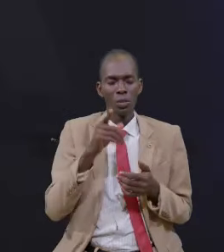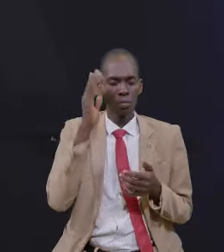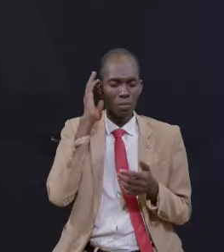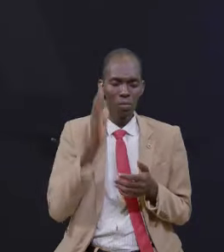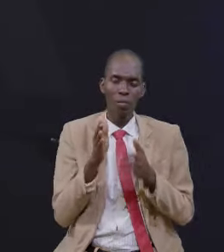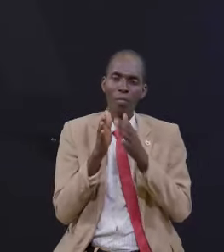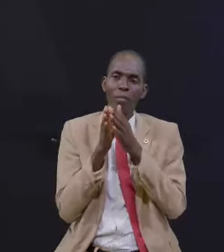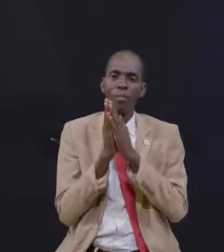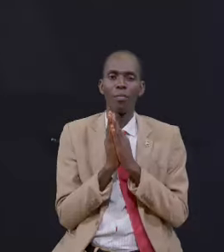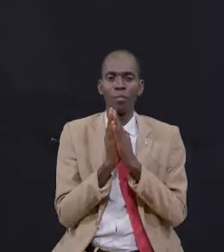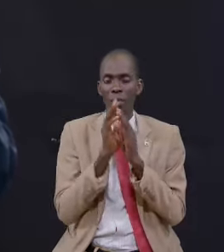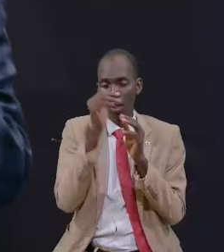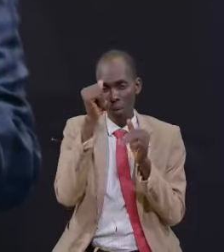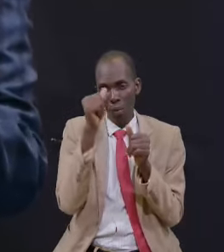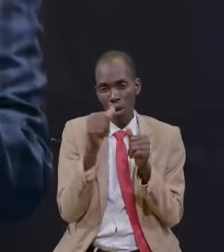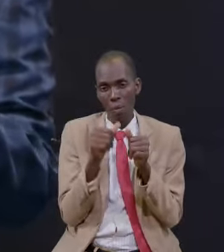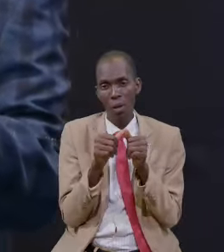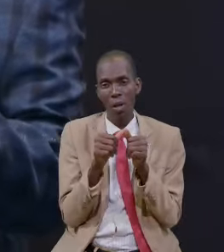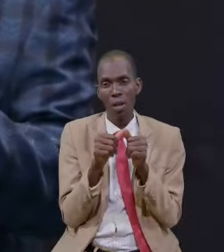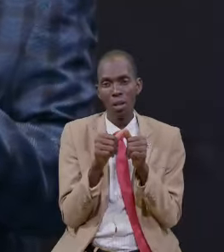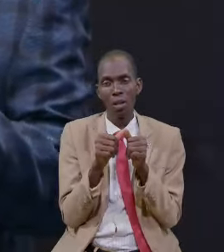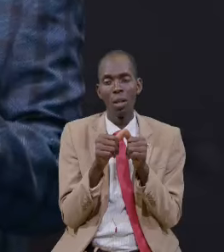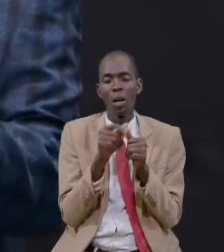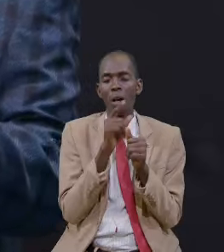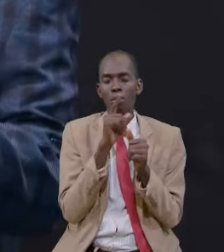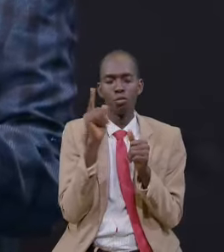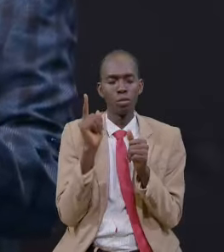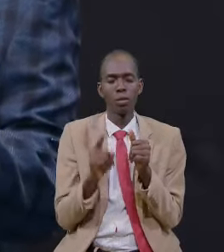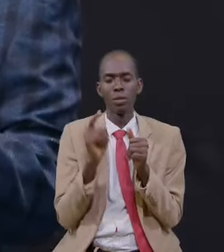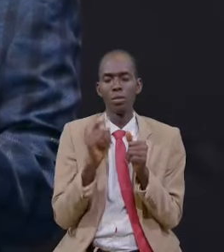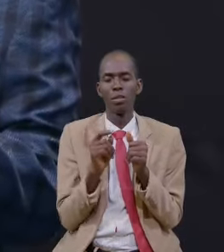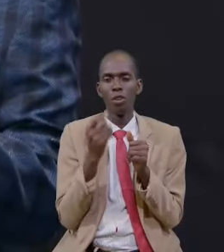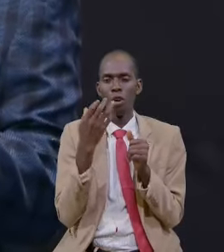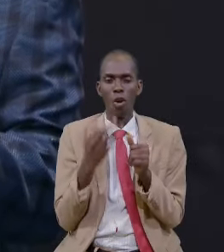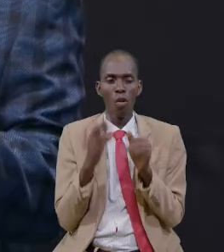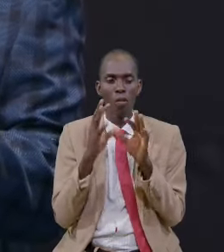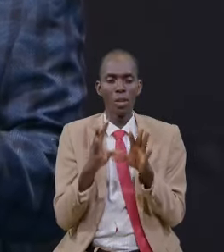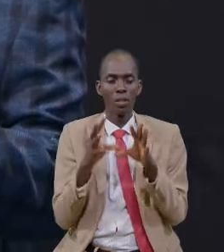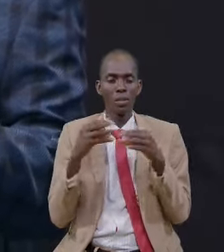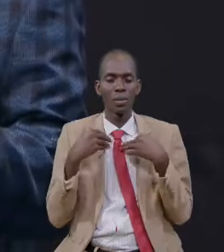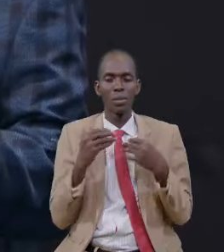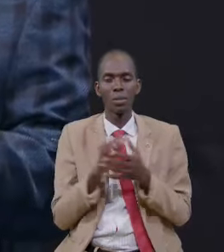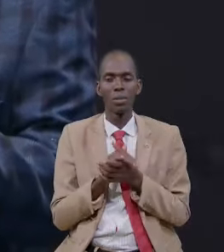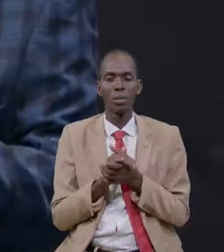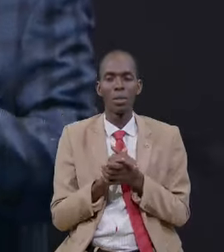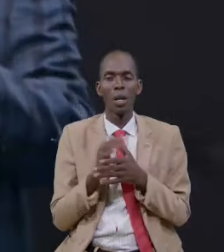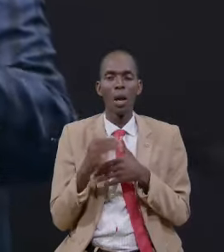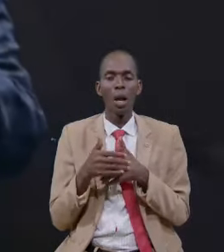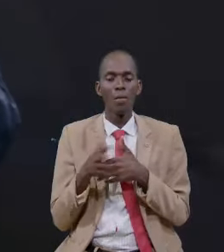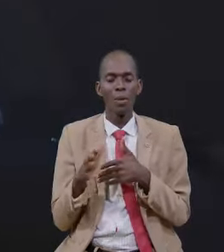ask." Remember, assurance of acceptance after